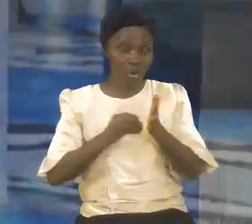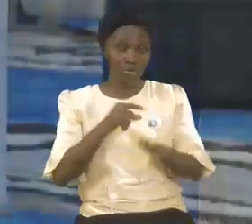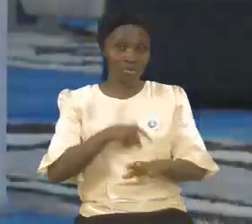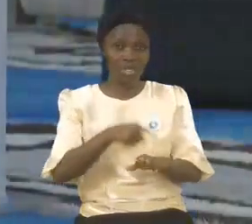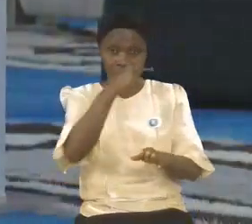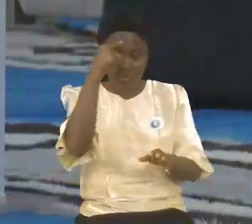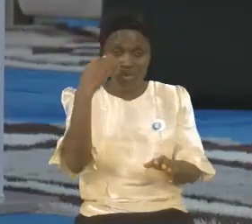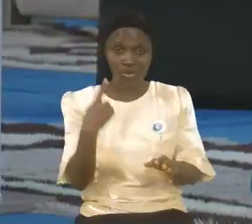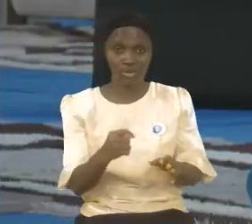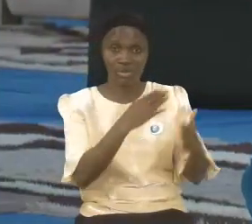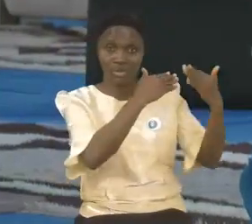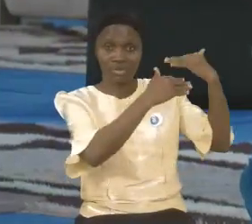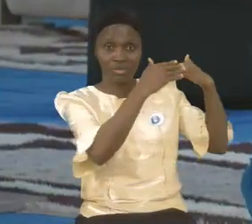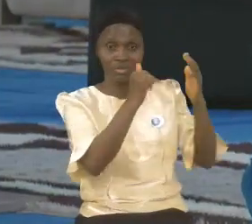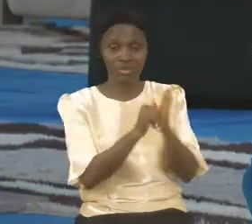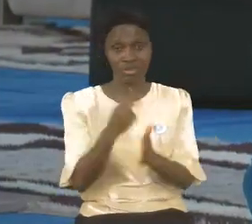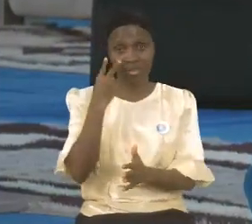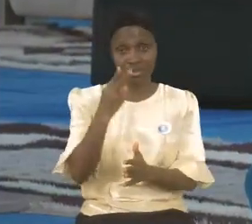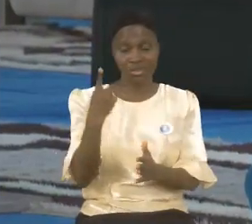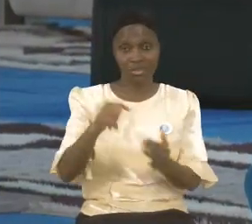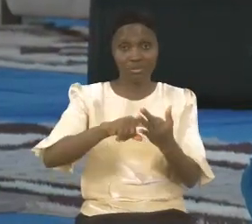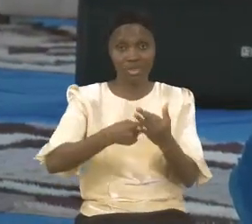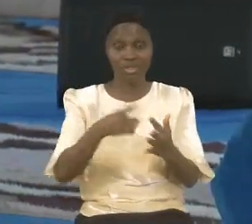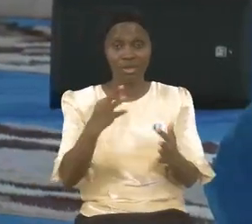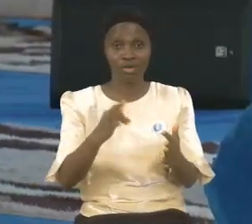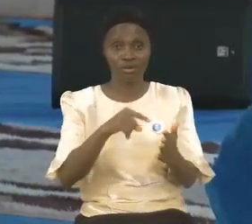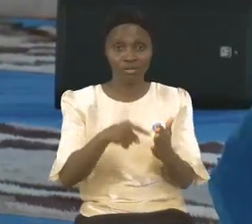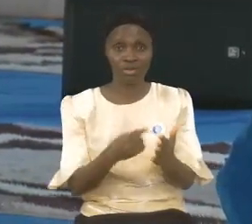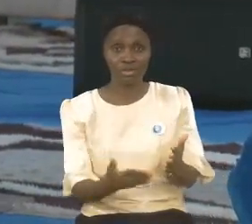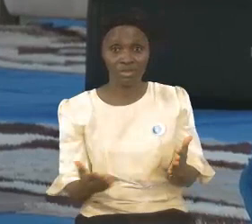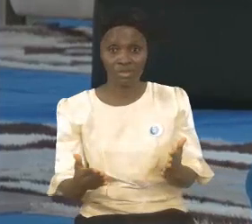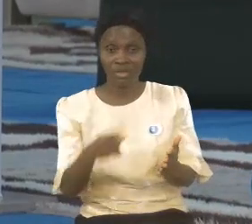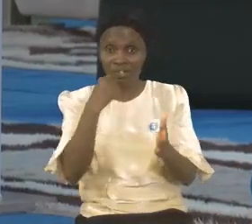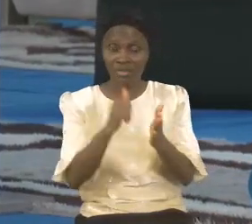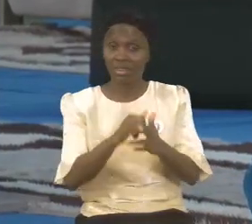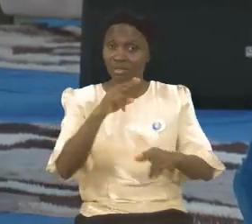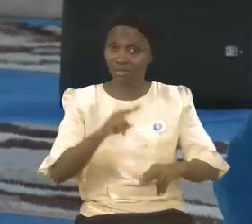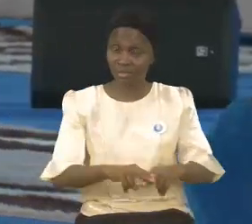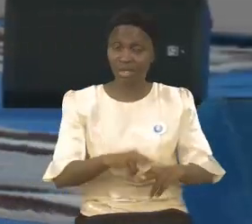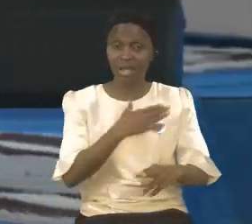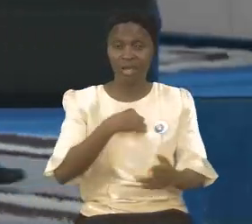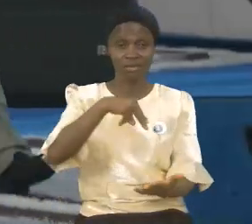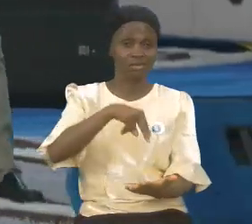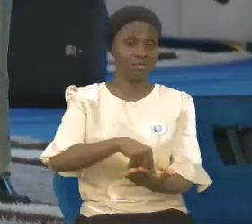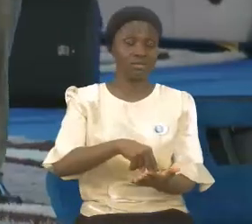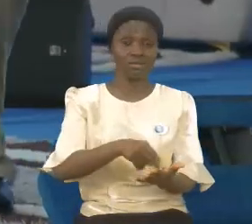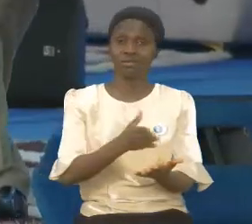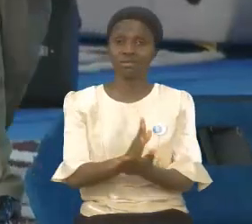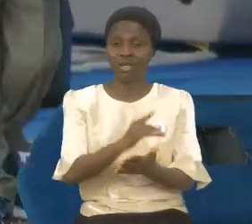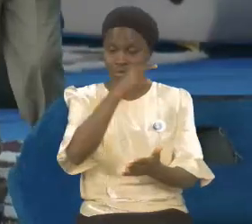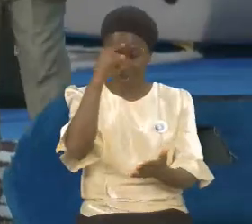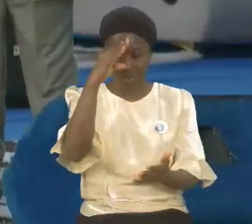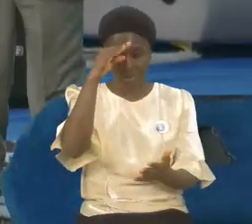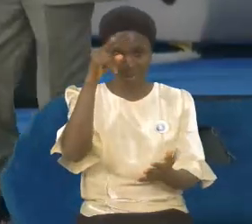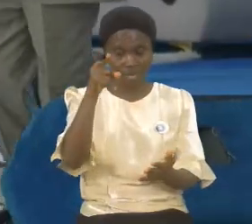generation that sees the beginning of this sin is a sitter, because he that is coming